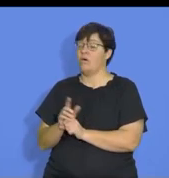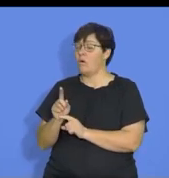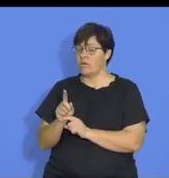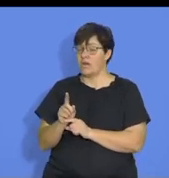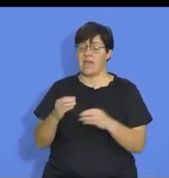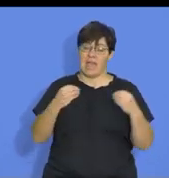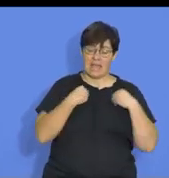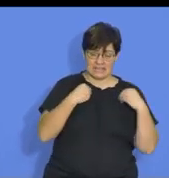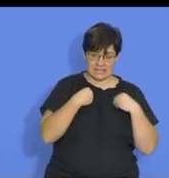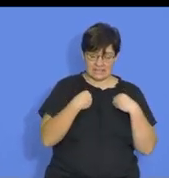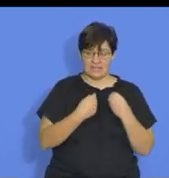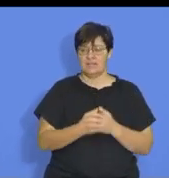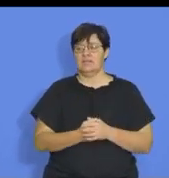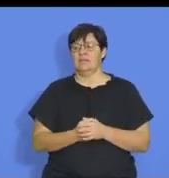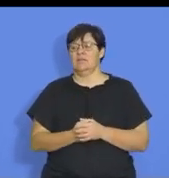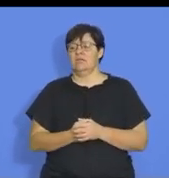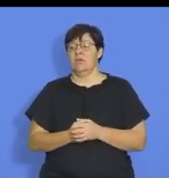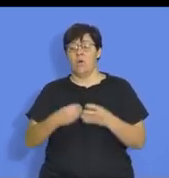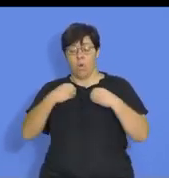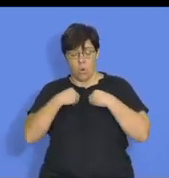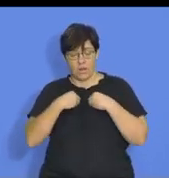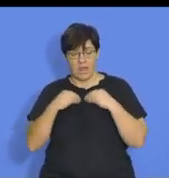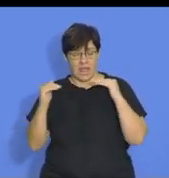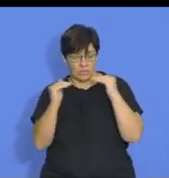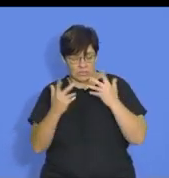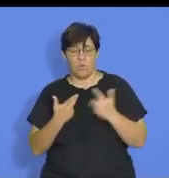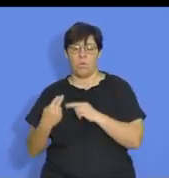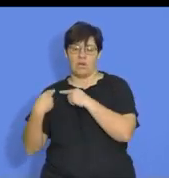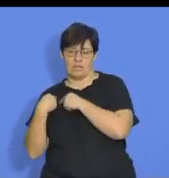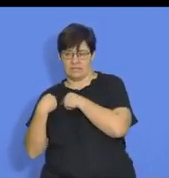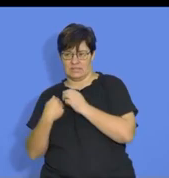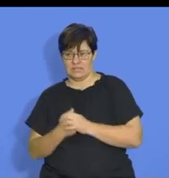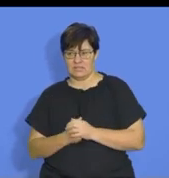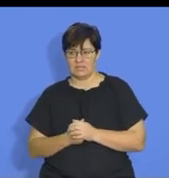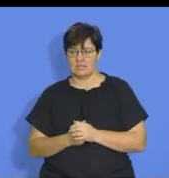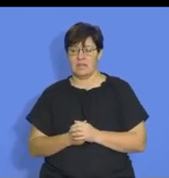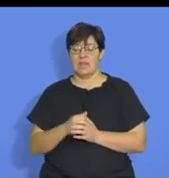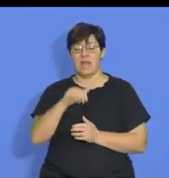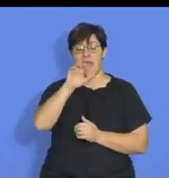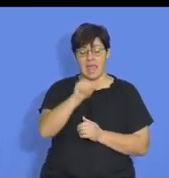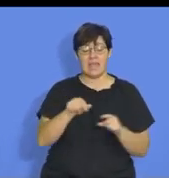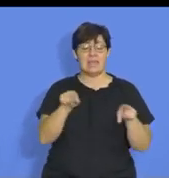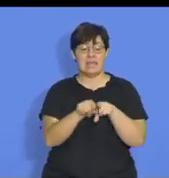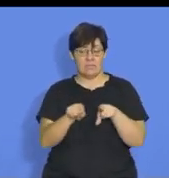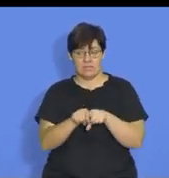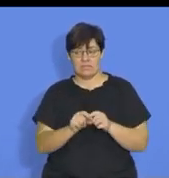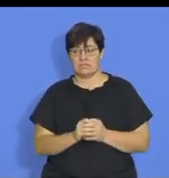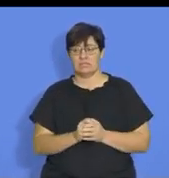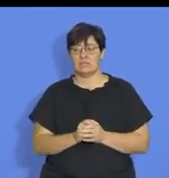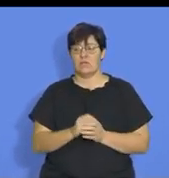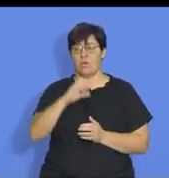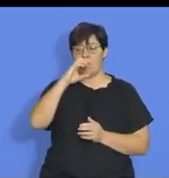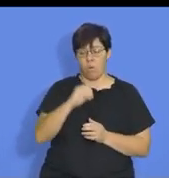on either assets, owner's equity, or liability. So I like to quickly just say A is equal to